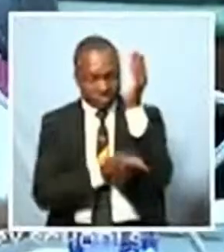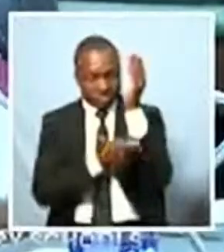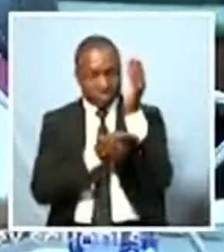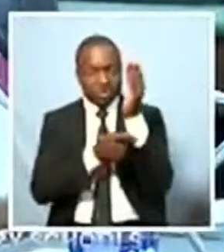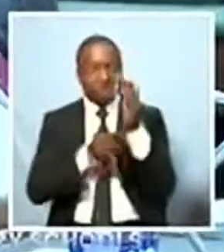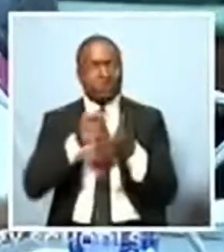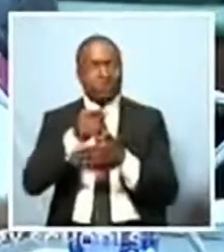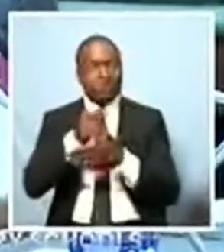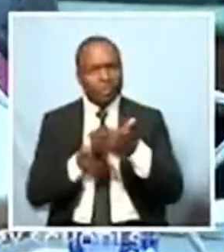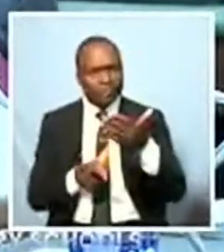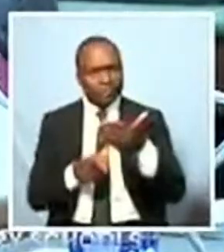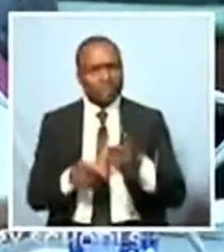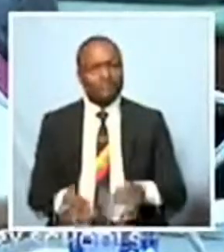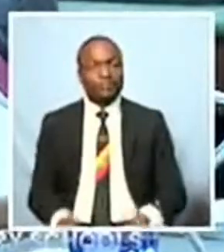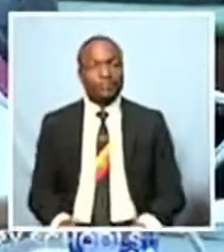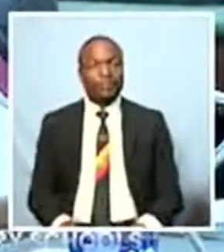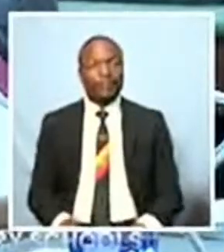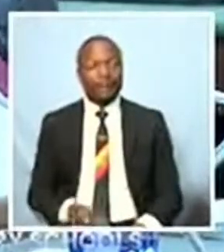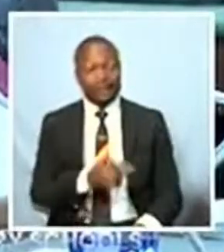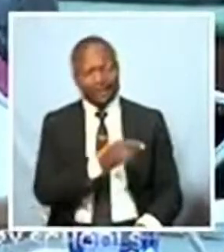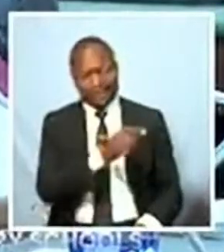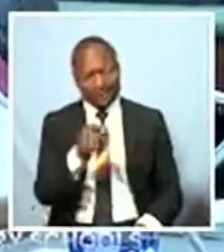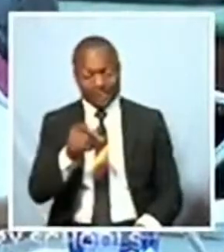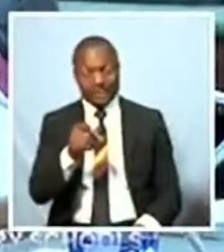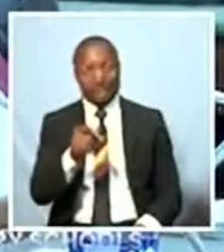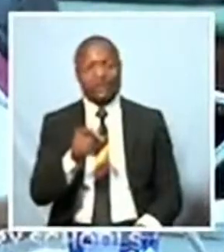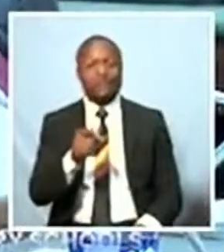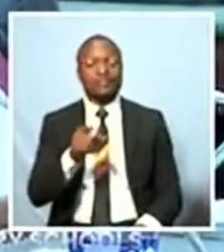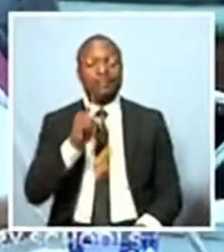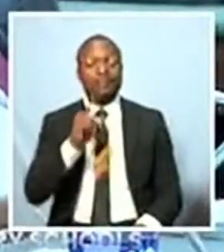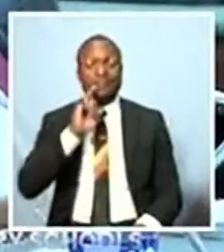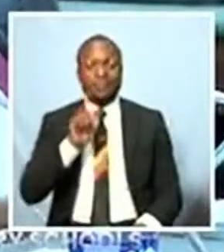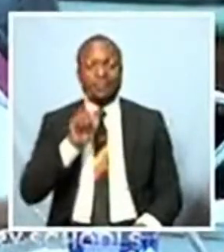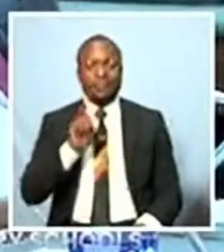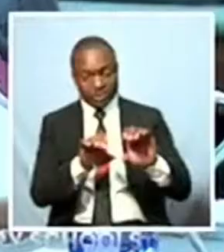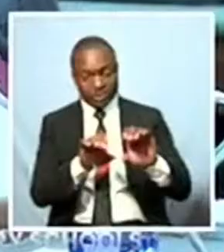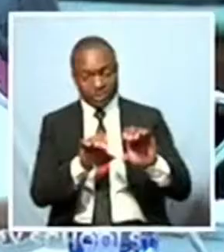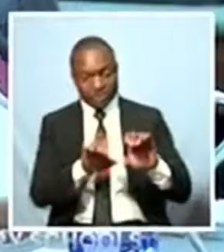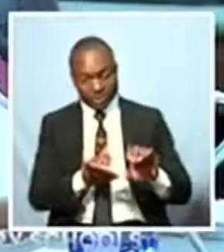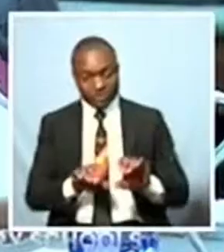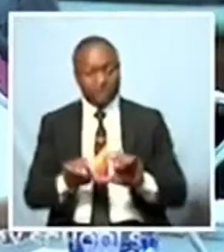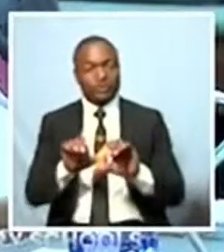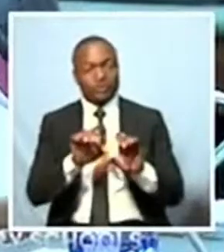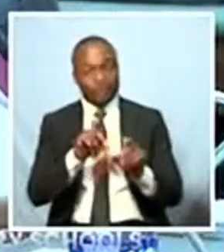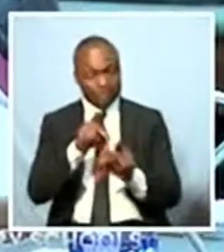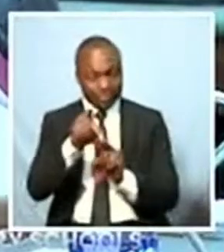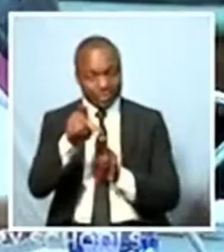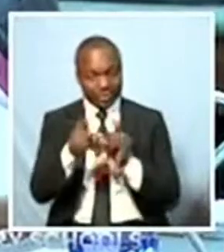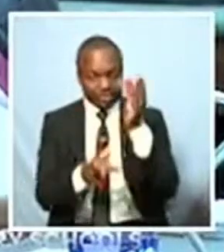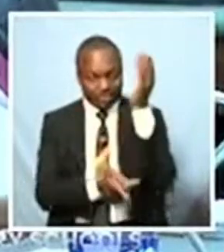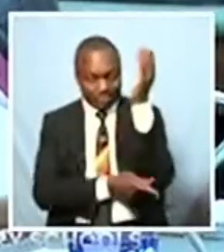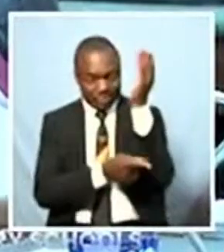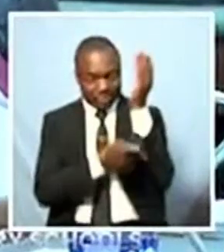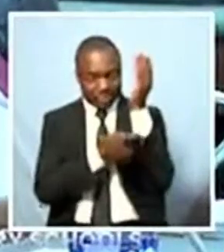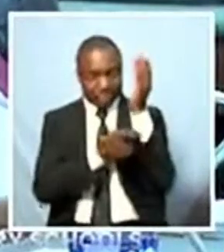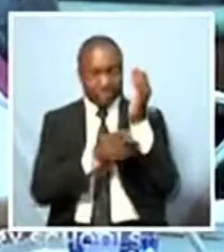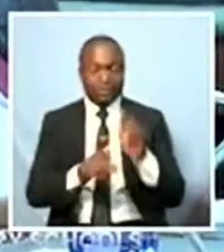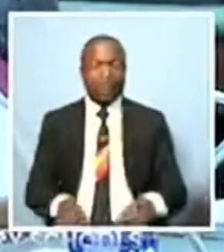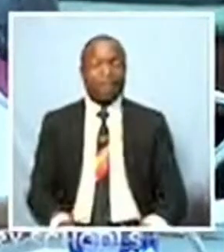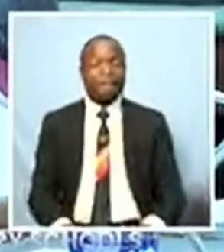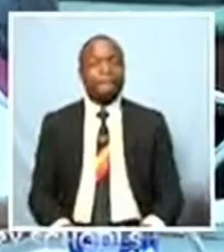that they need to do in terms of professional development? And also, as